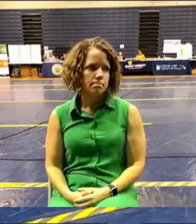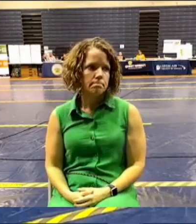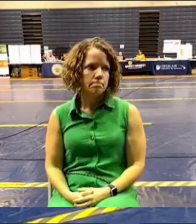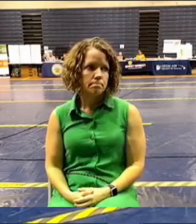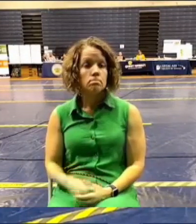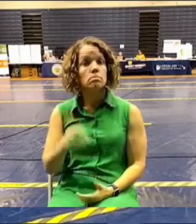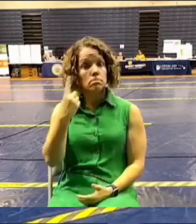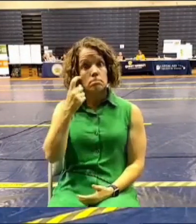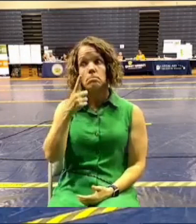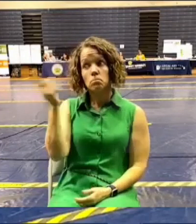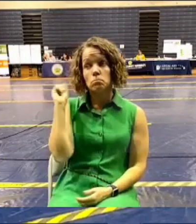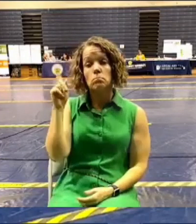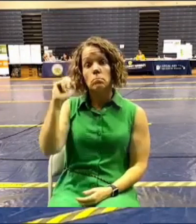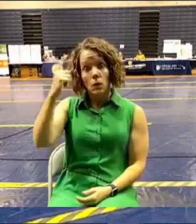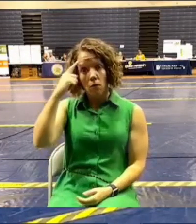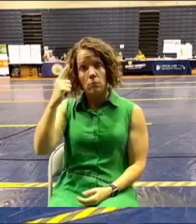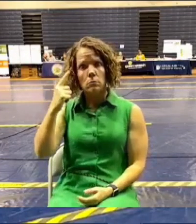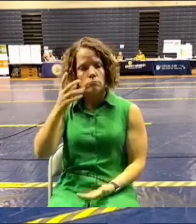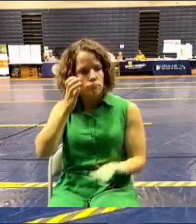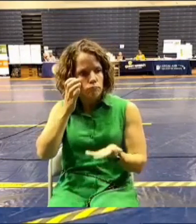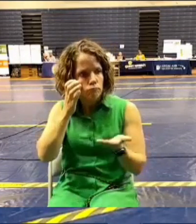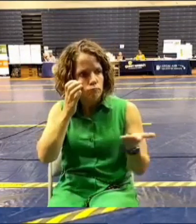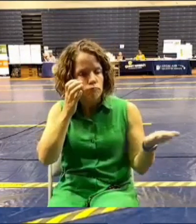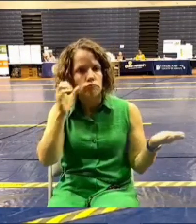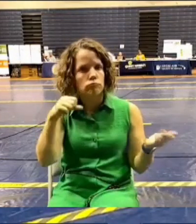They're listening.